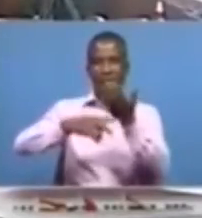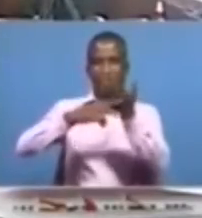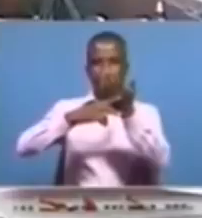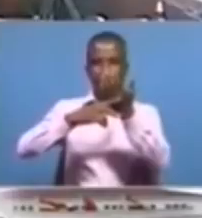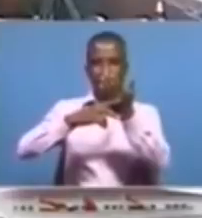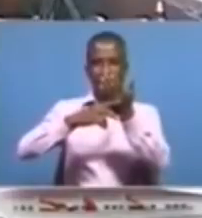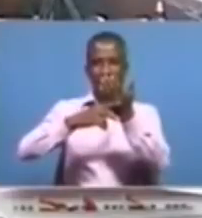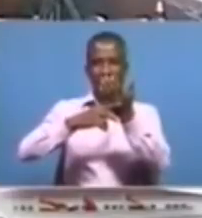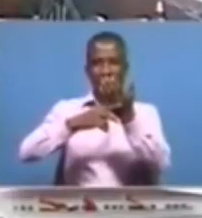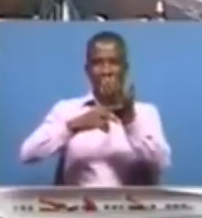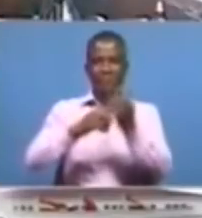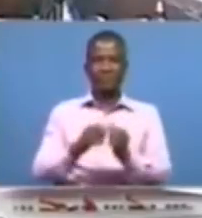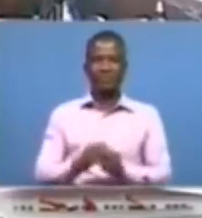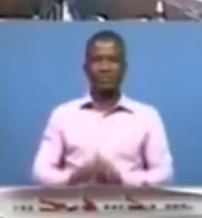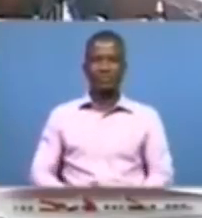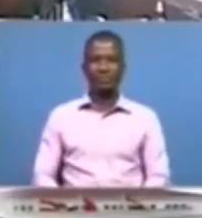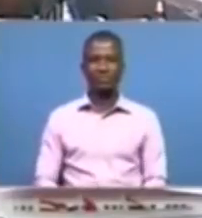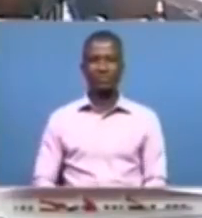the petitioner.